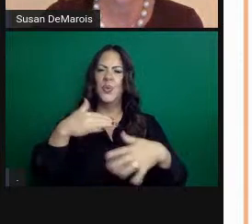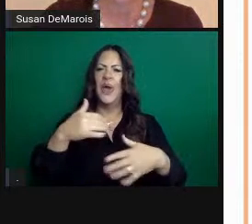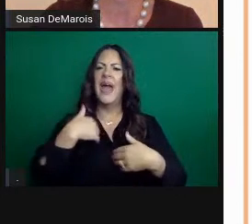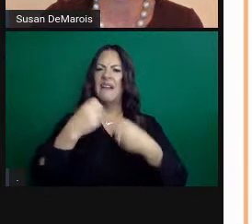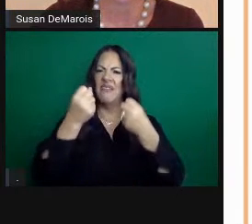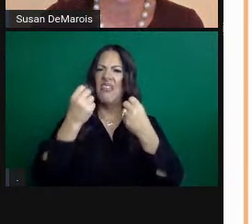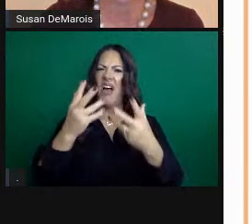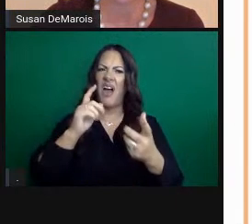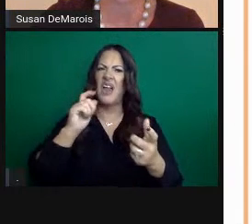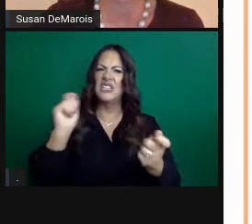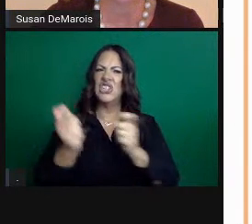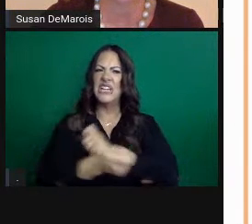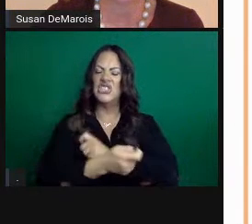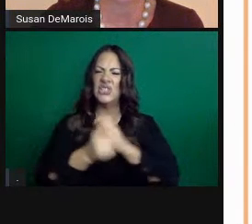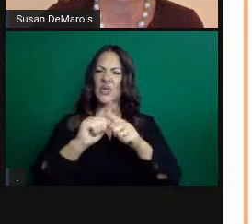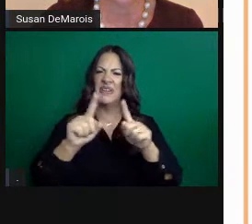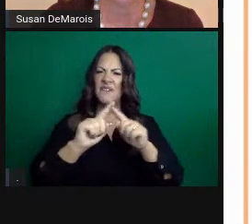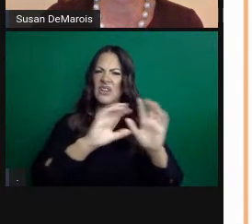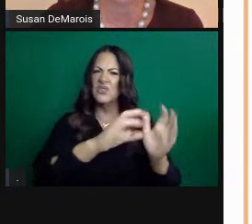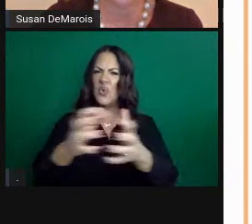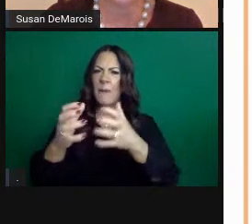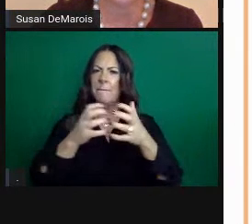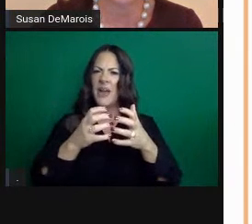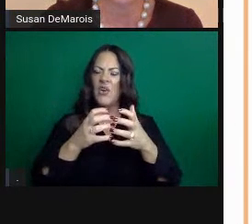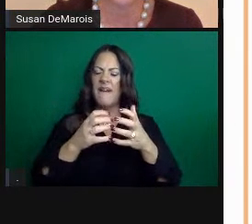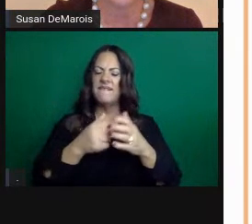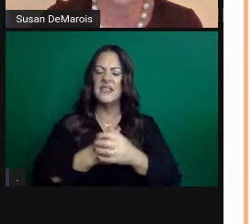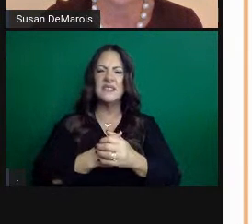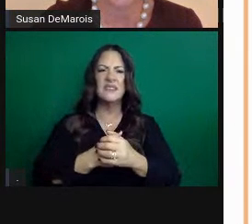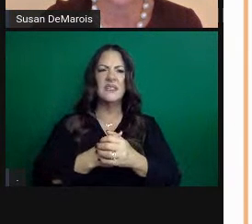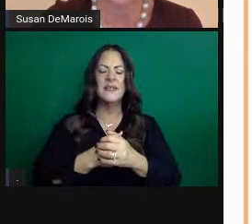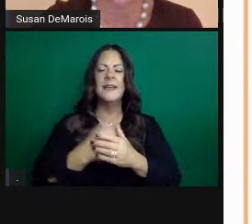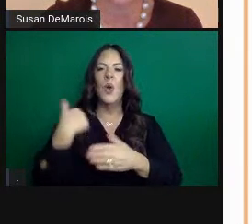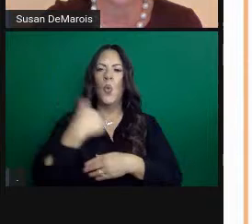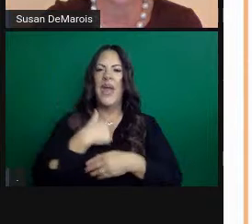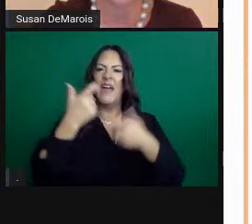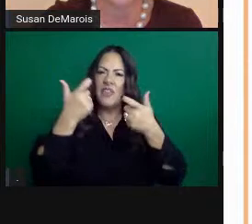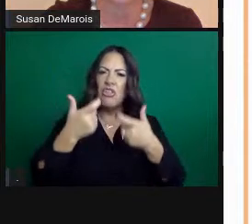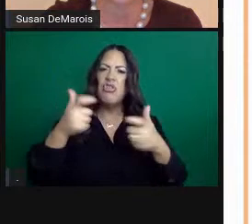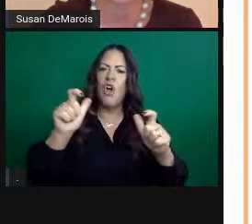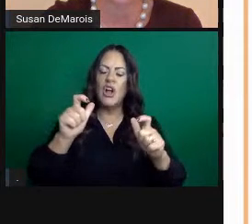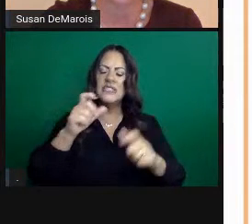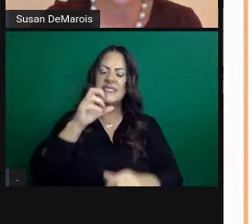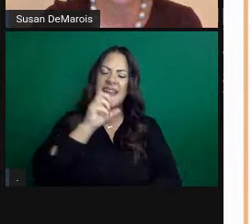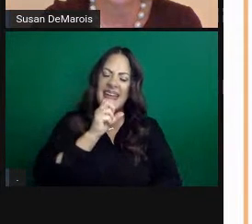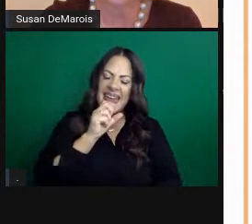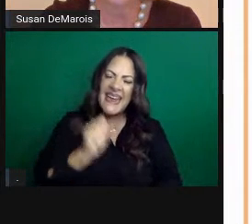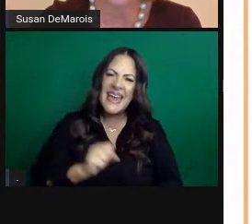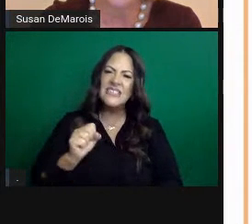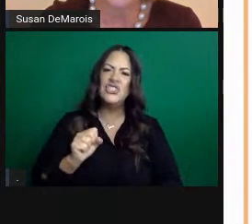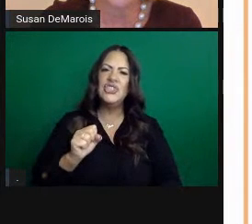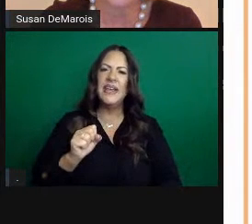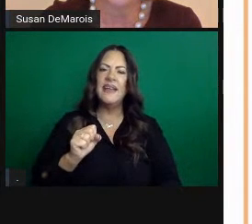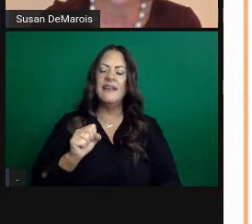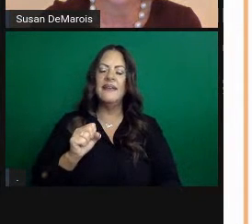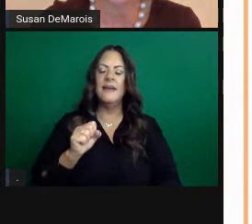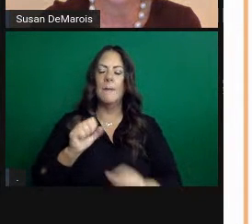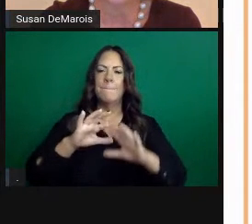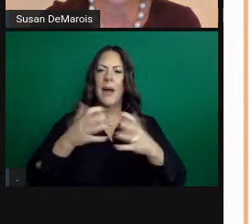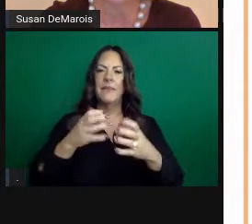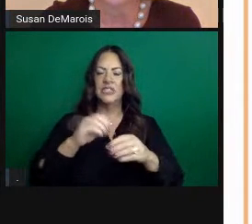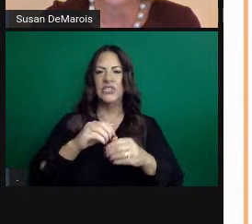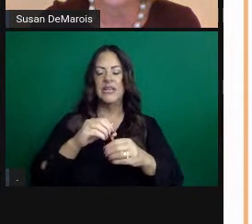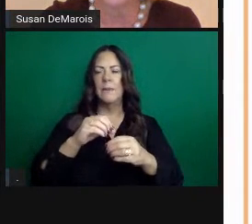changes. Our state holds the distinction of having the largest aging population in the nation. Governor Newsom and